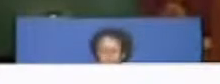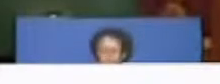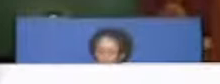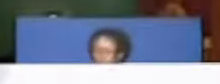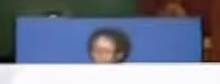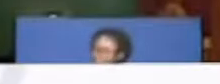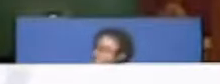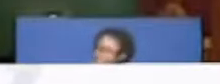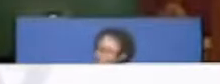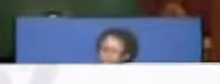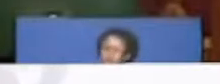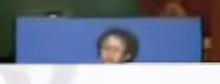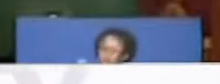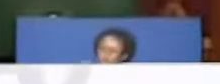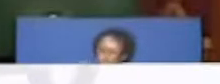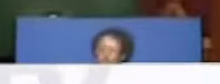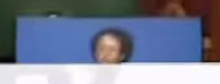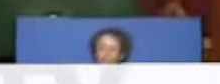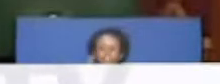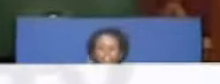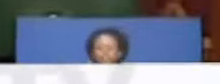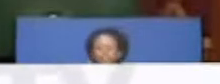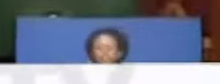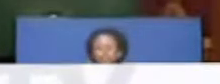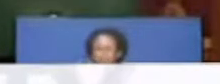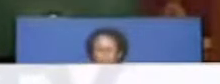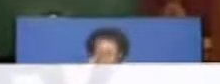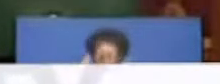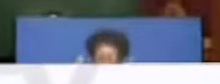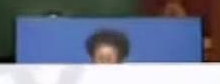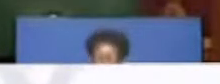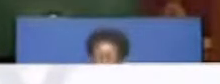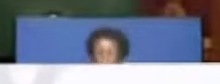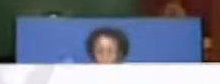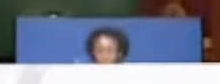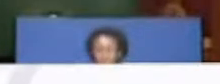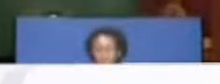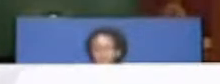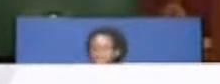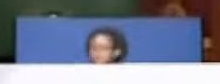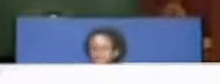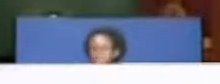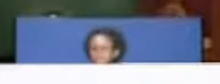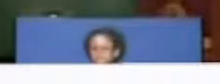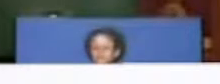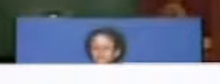of the moment, and our only business became Kenya. We